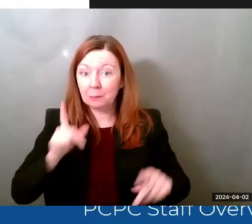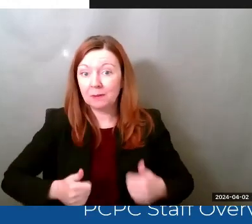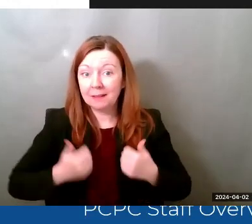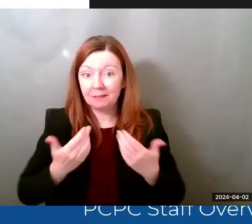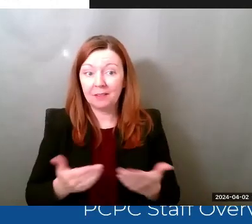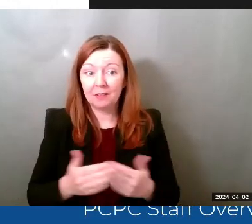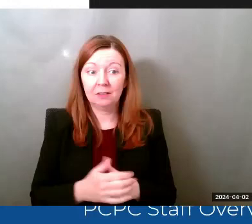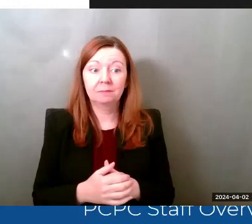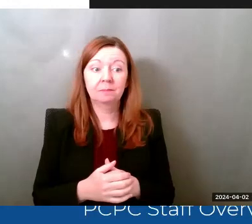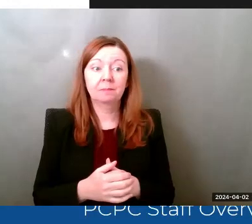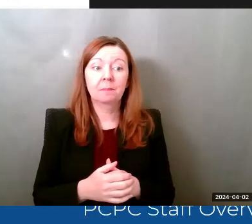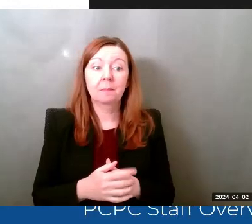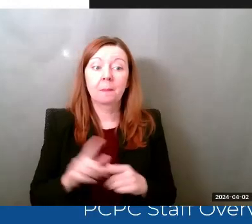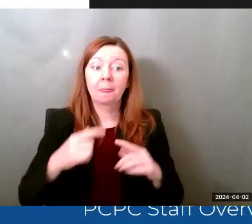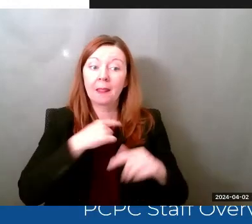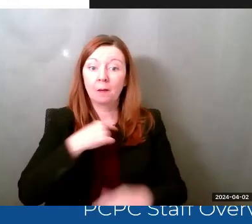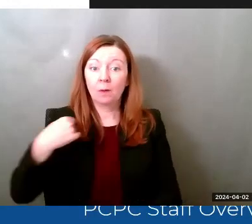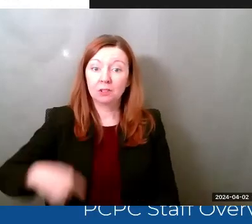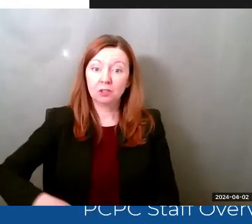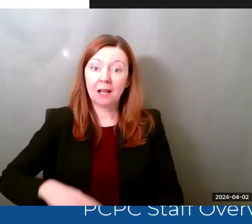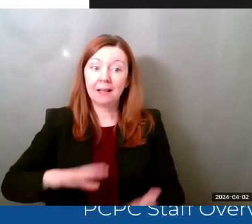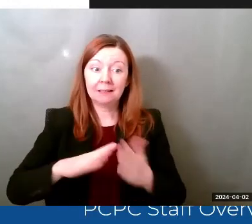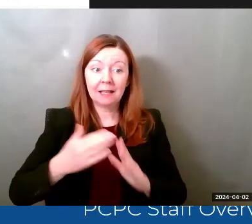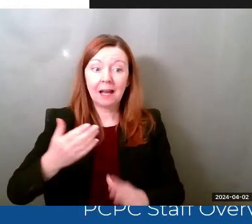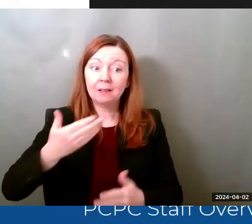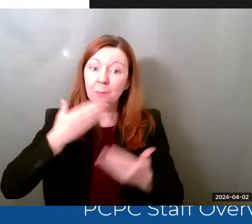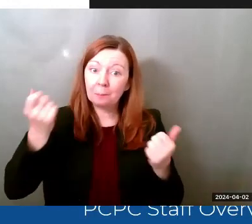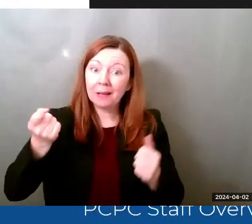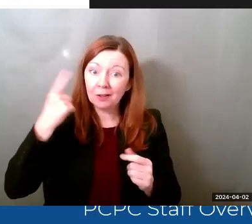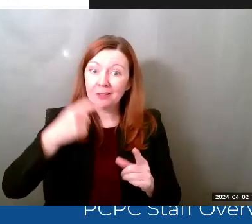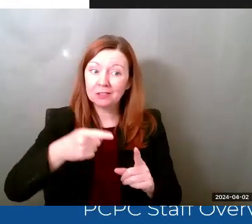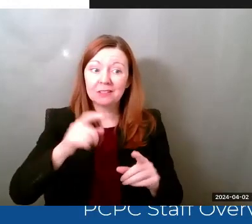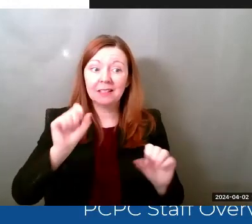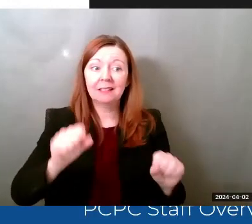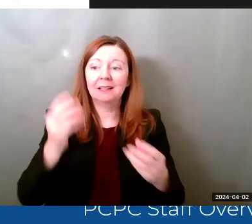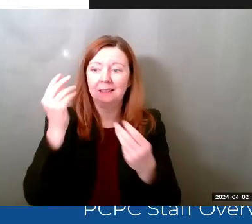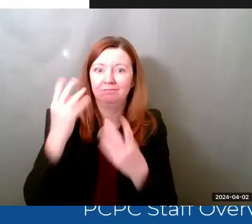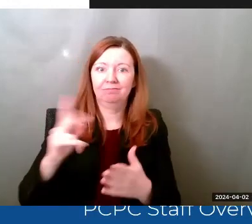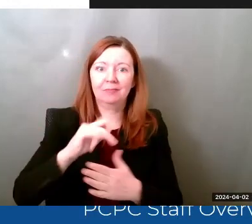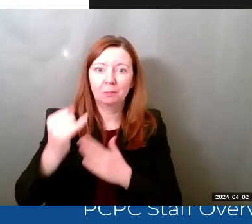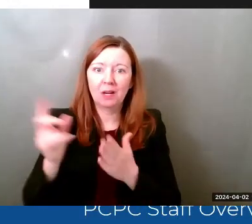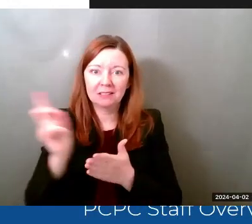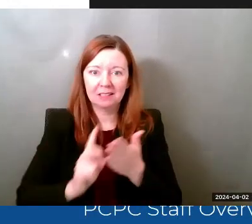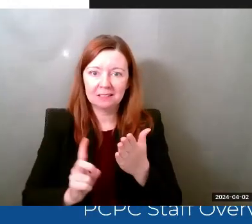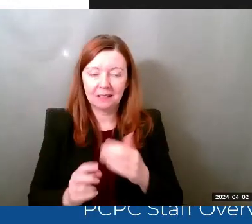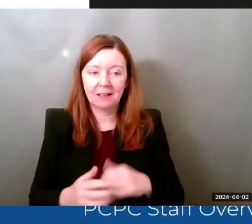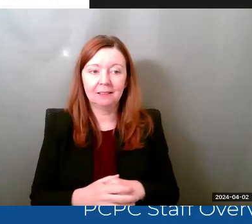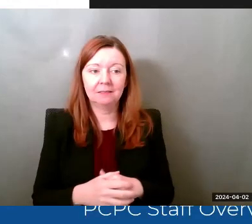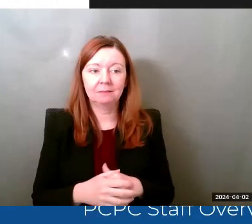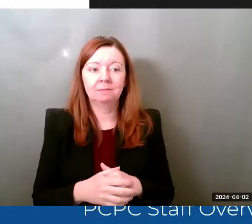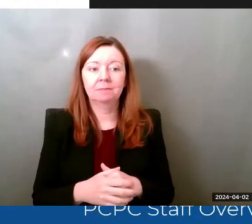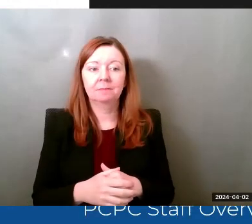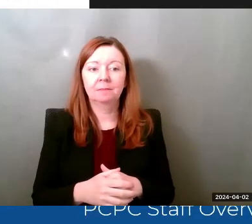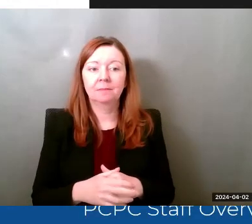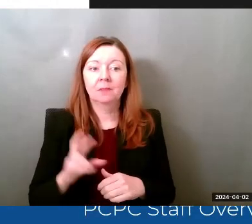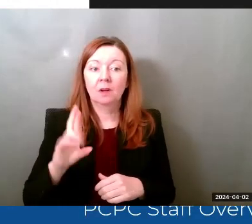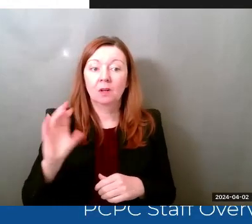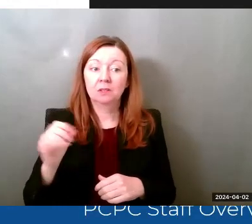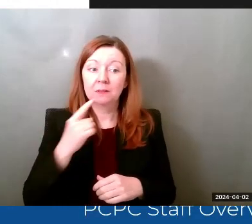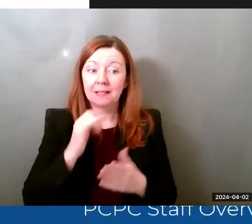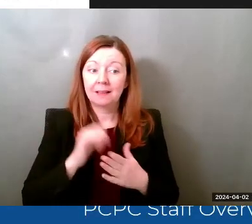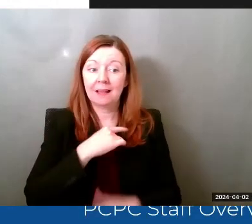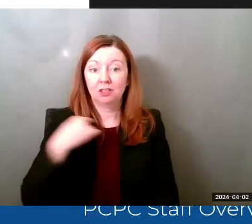residents. Once Chinatown is better understood, it can inform the project's design. The RCO noted